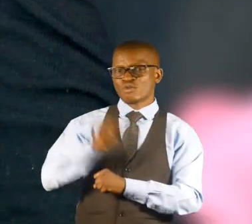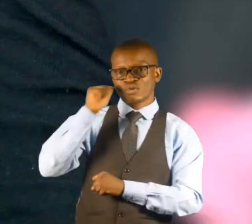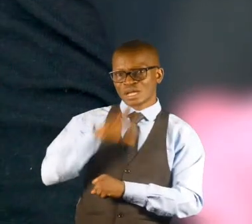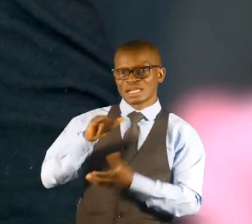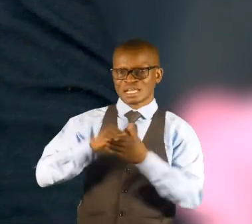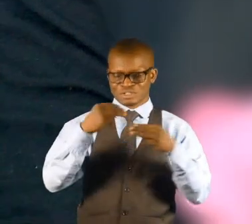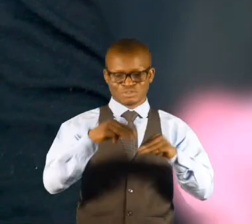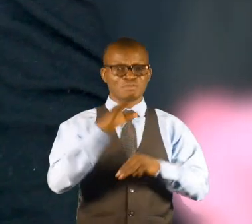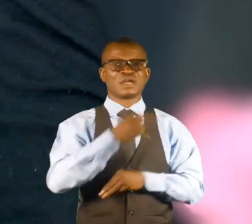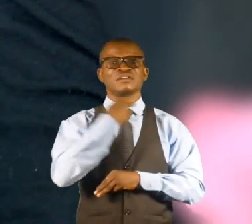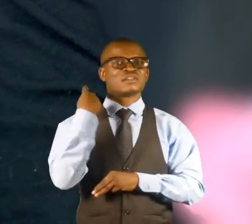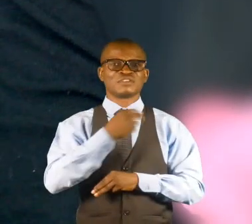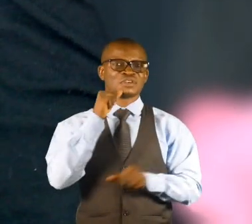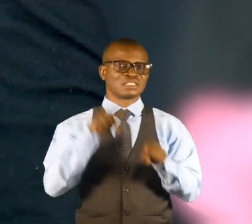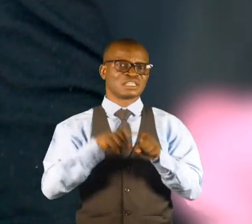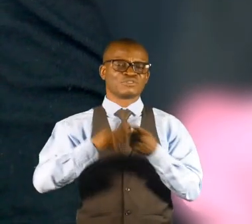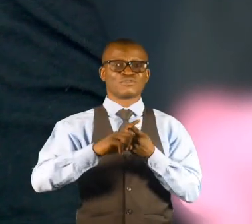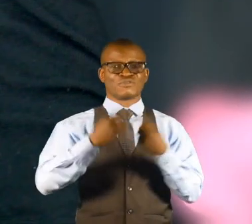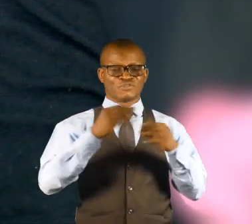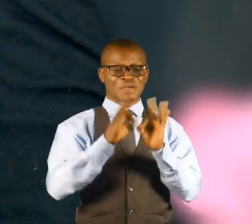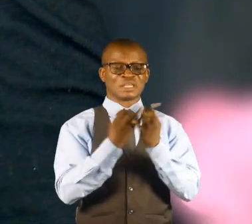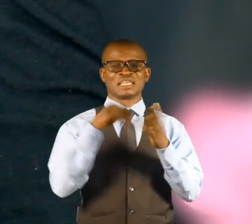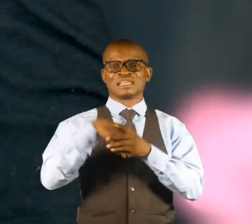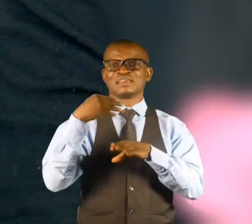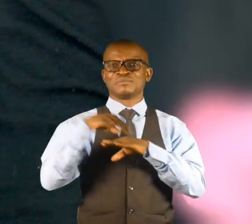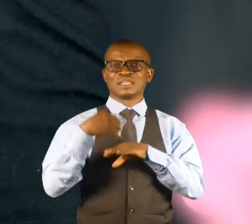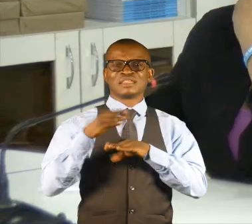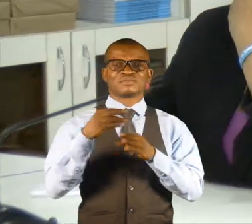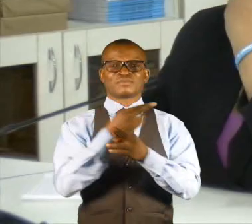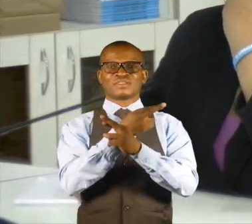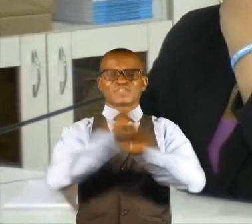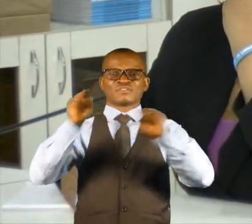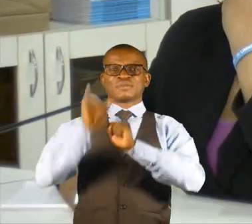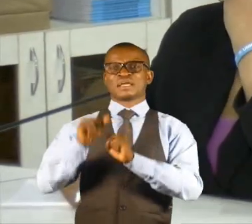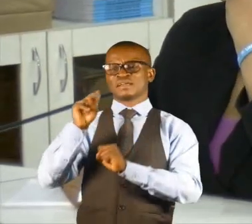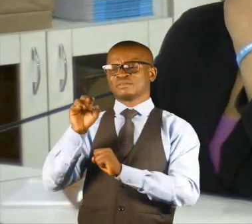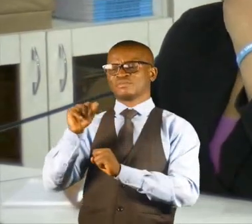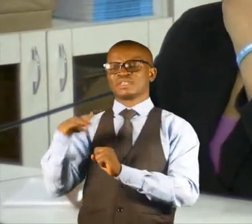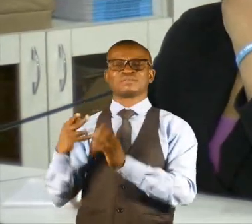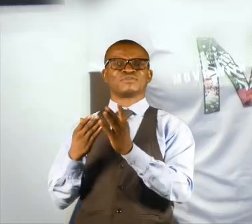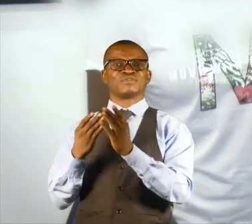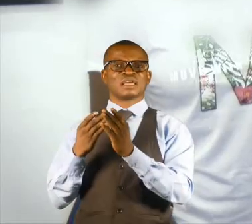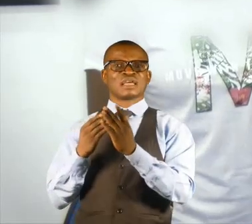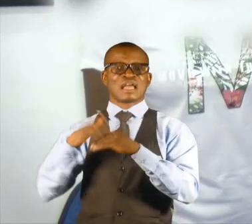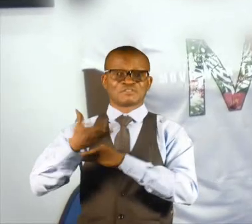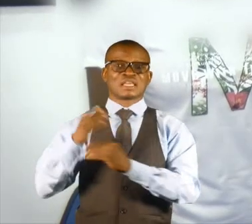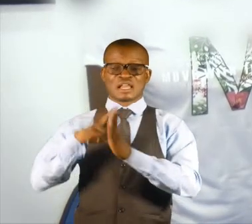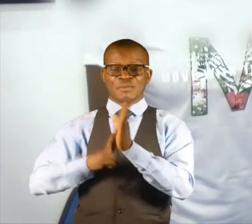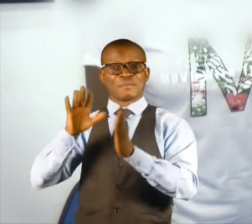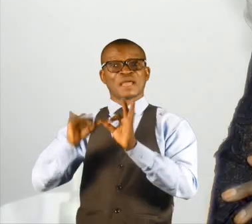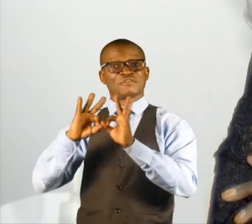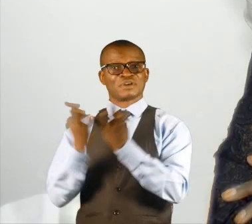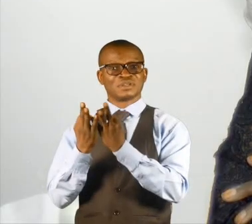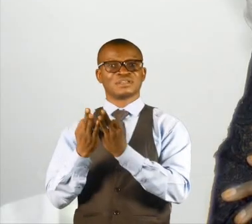A 2-year-old girl who was sold by a reverend sister to a family in Benin was rescued by NAPTIP following a report by her